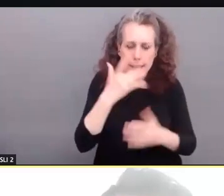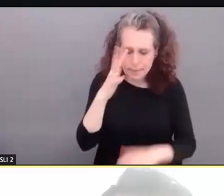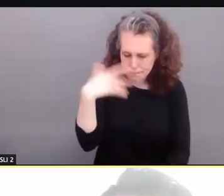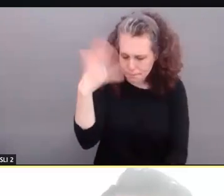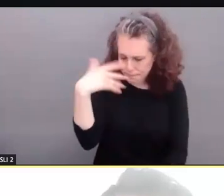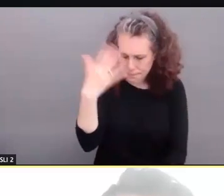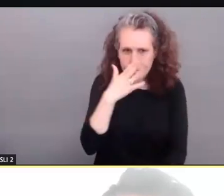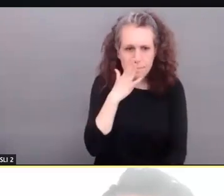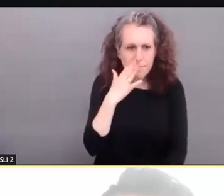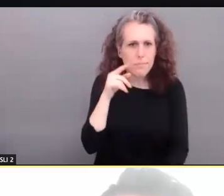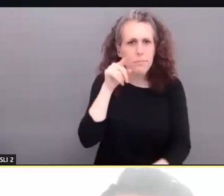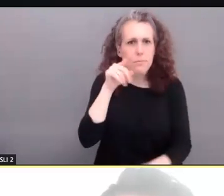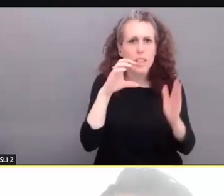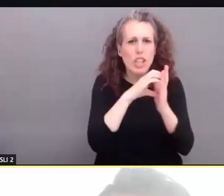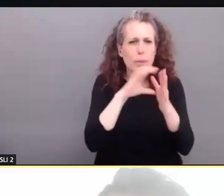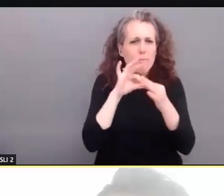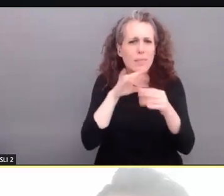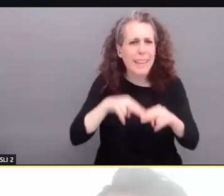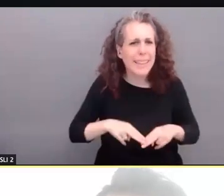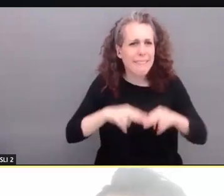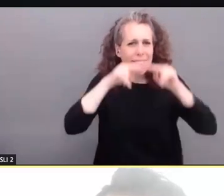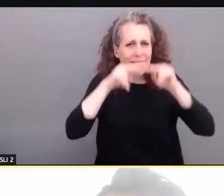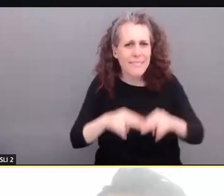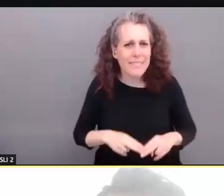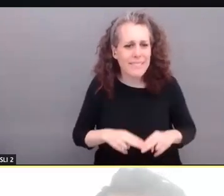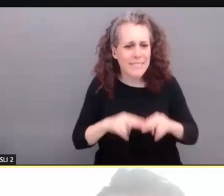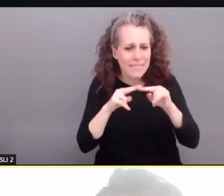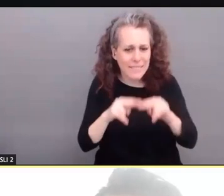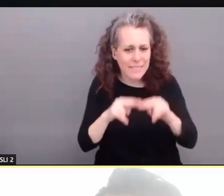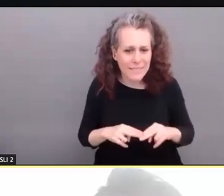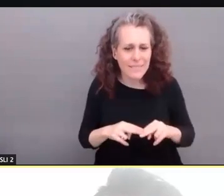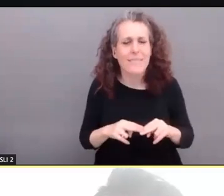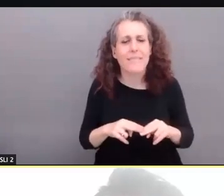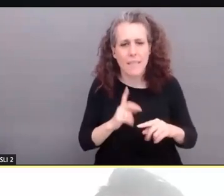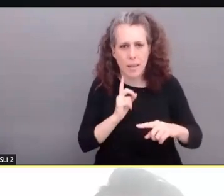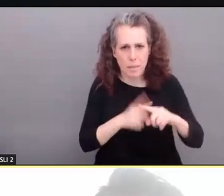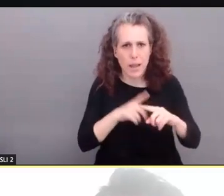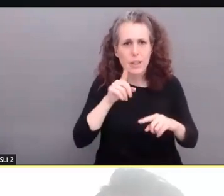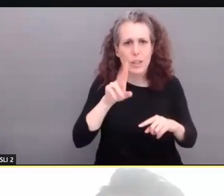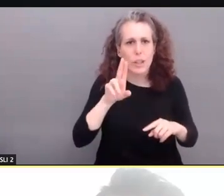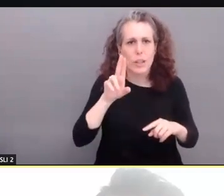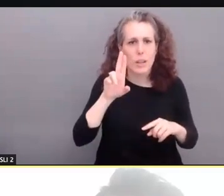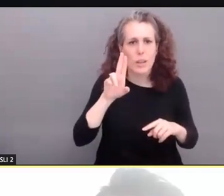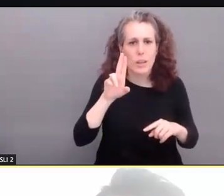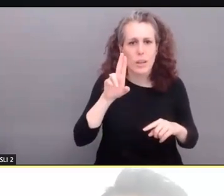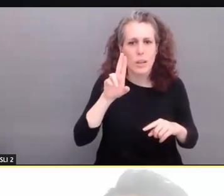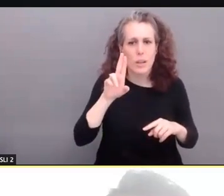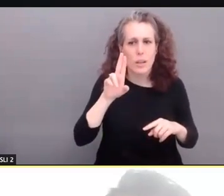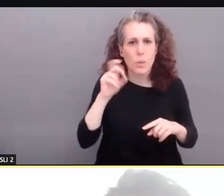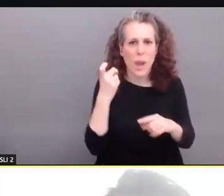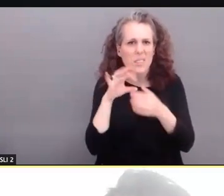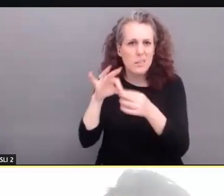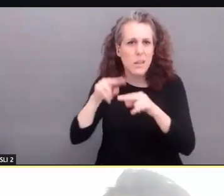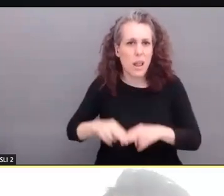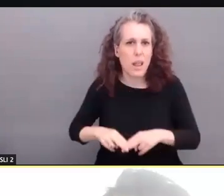the chapters on lifts and on the interface, on the user interface of lifts, which was and